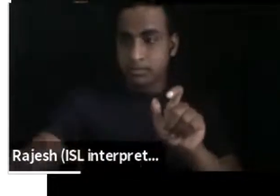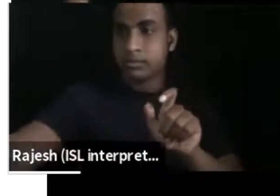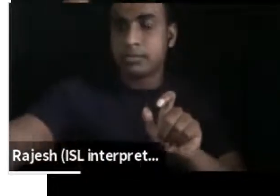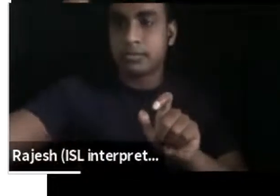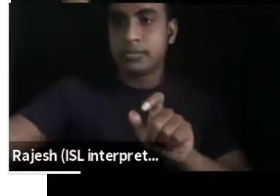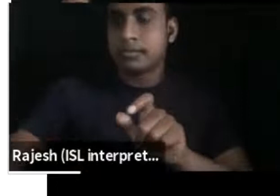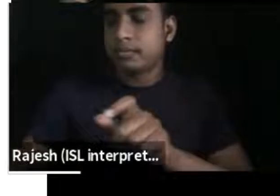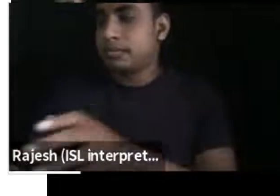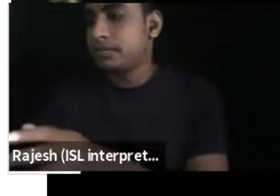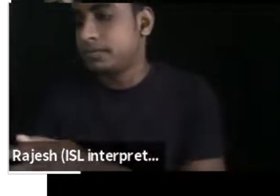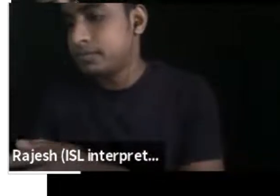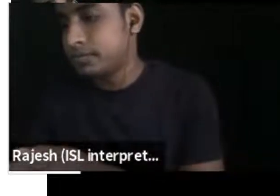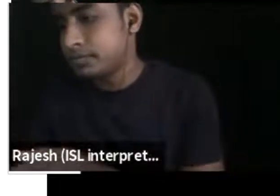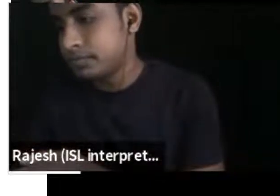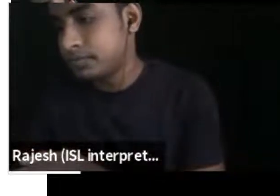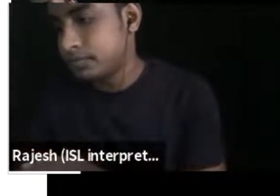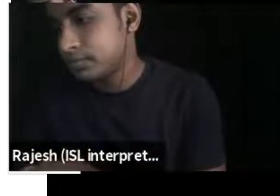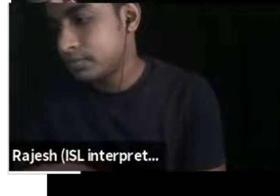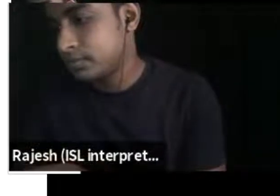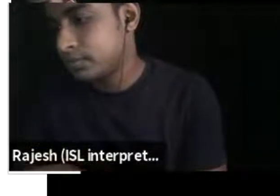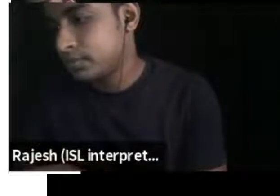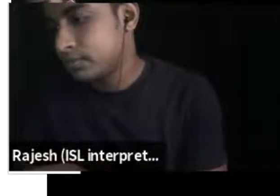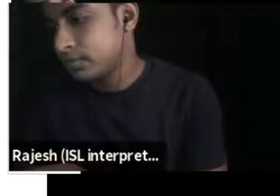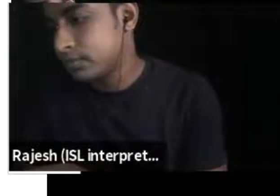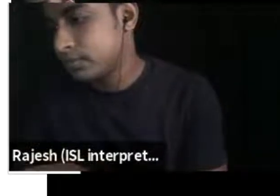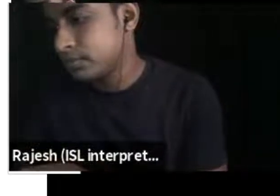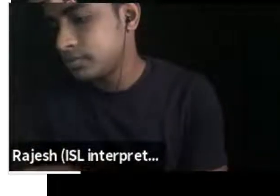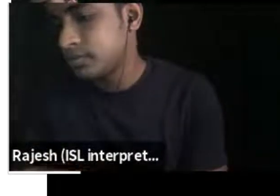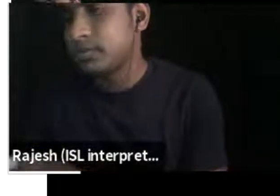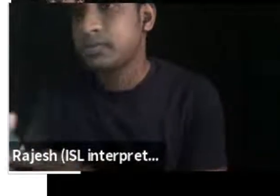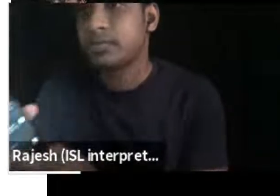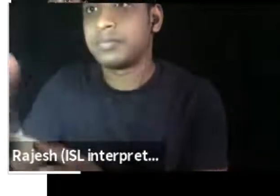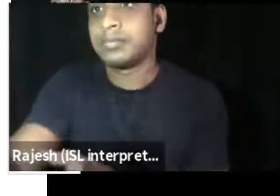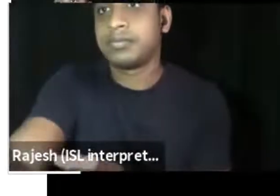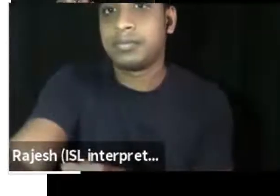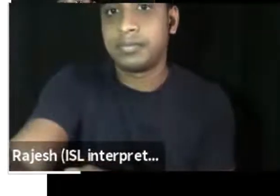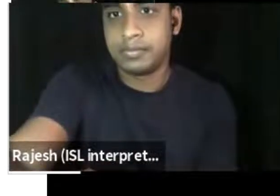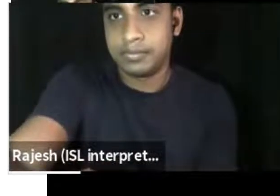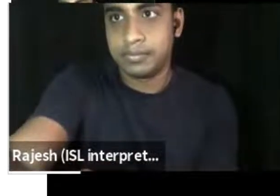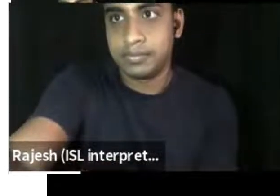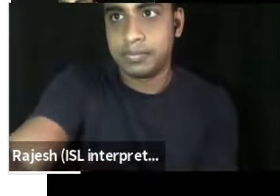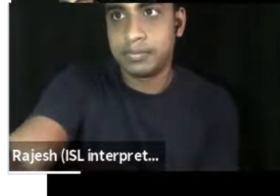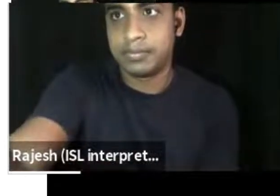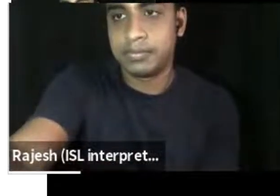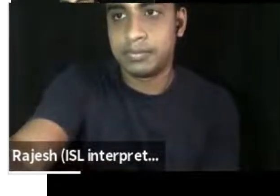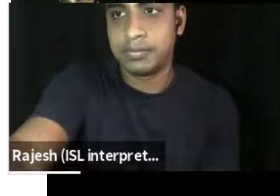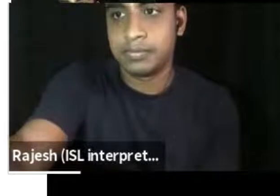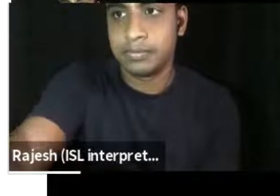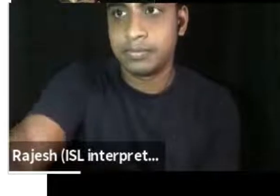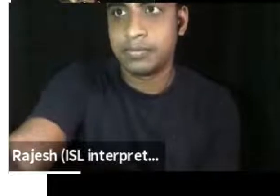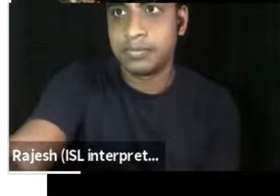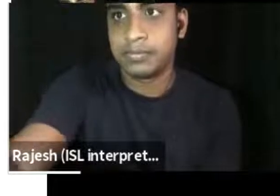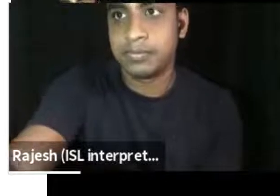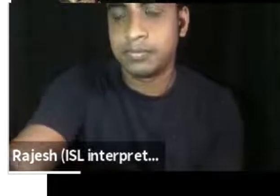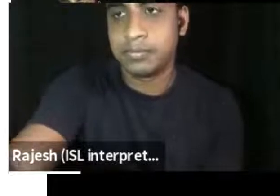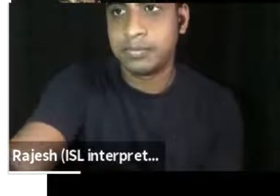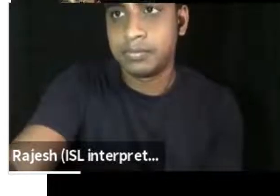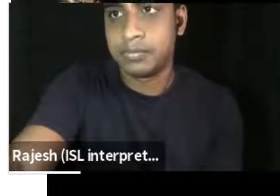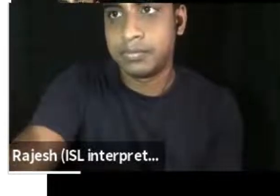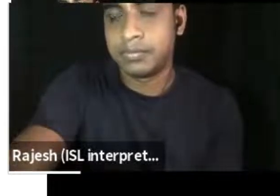professionals to come and work in, as I said earlier, in particularly in rural areas. Also, the lack